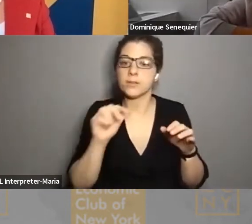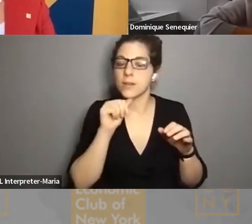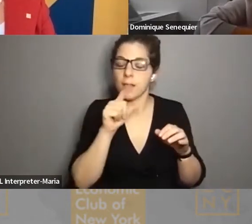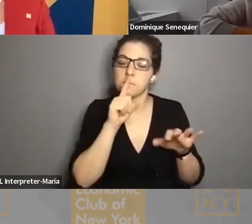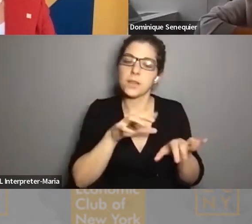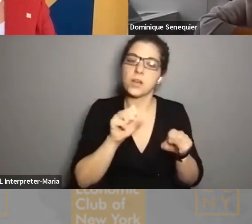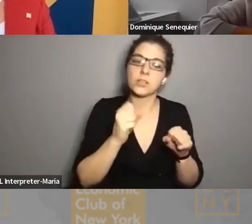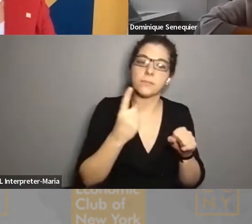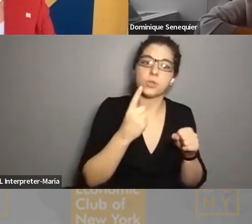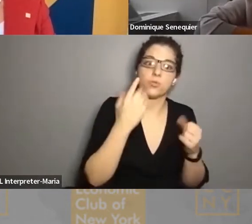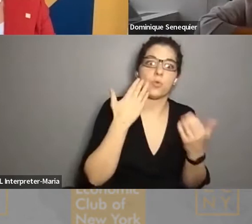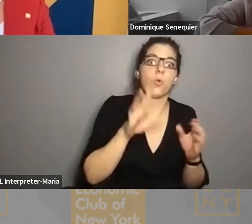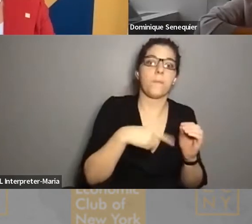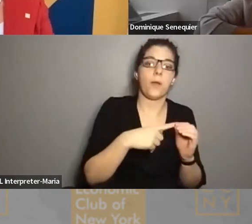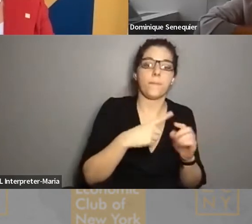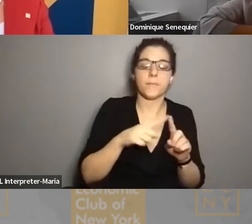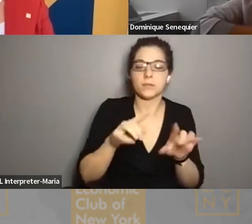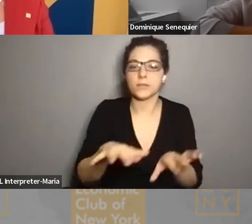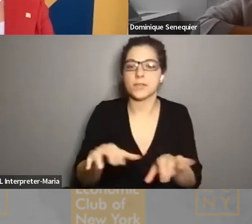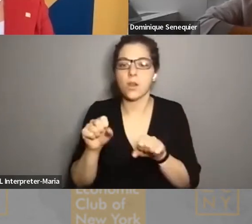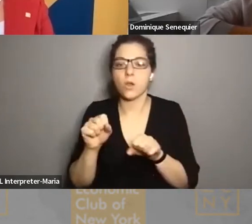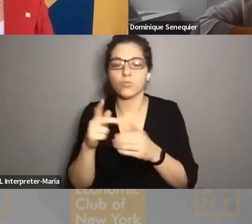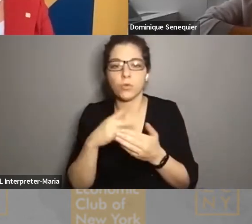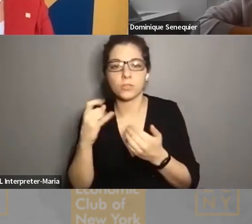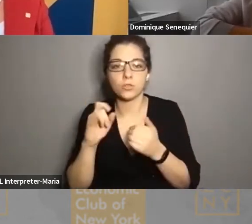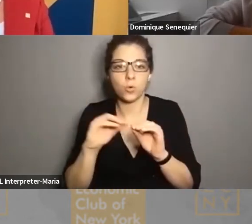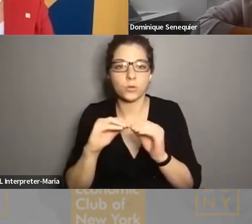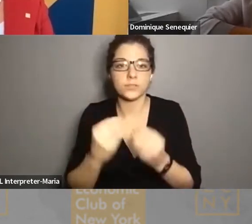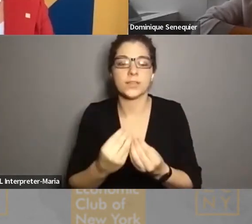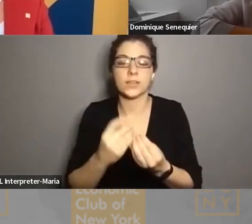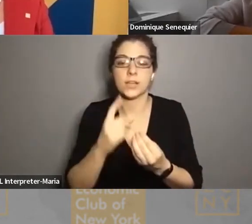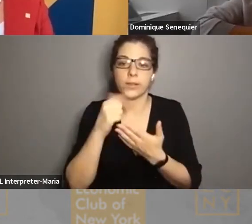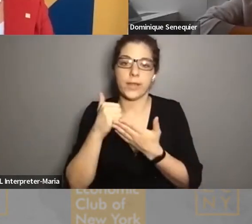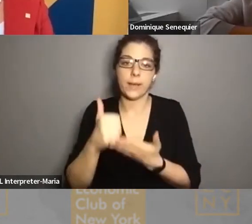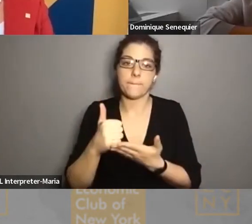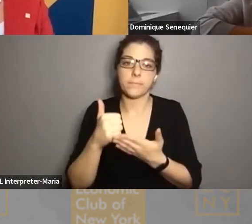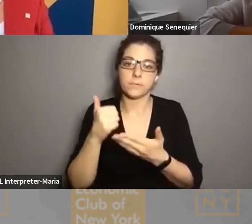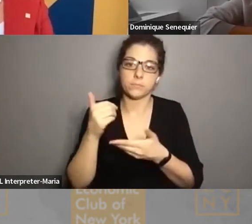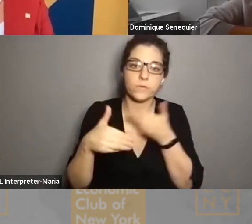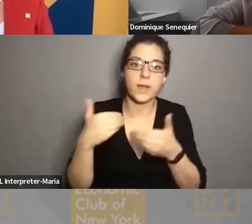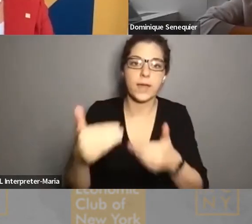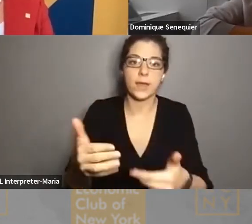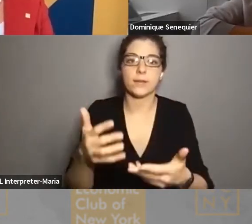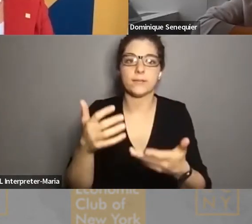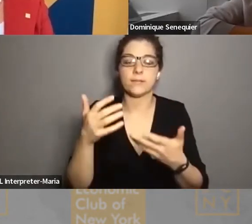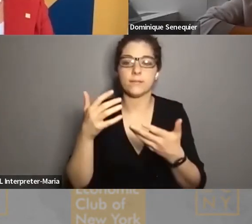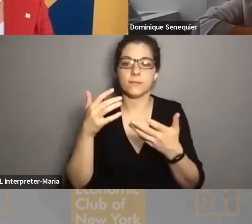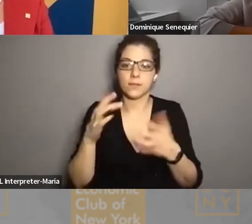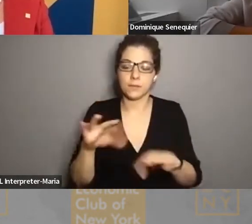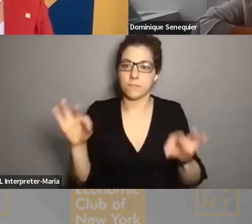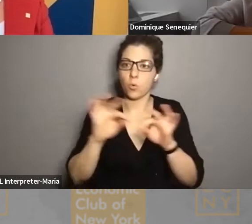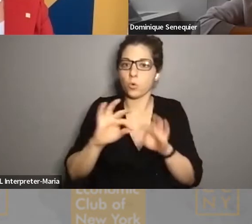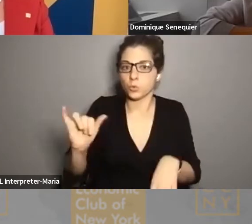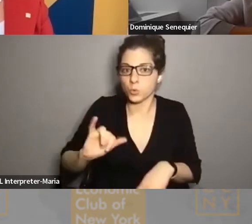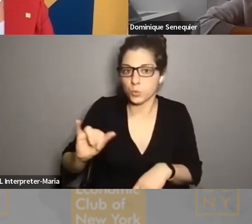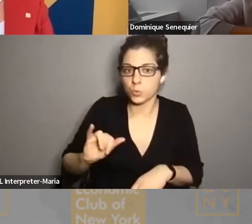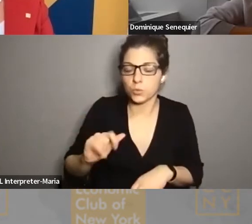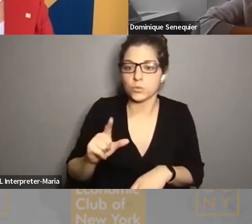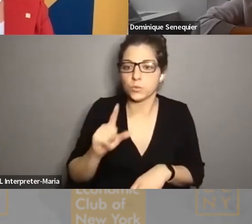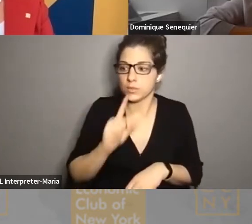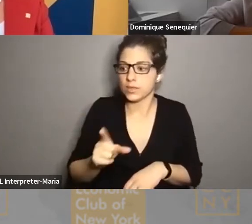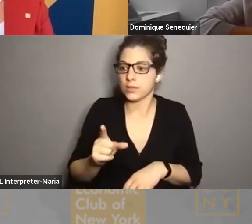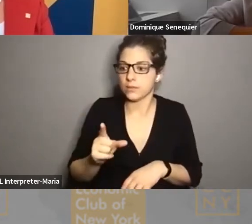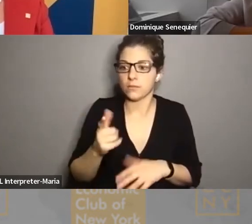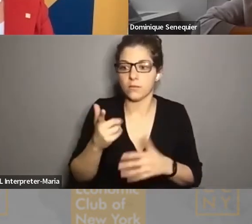but taking on projects within your organization that can really help you move ahead are really important as well, because then you really